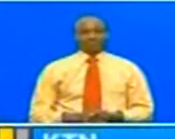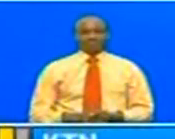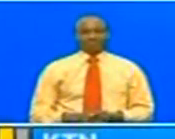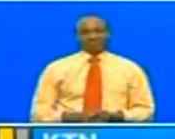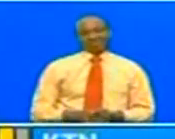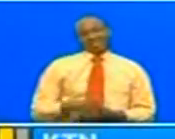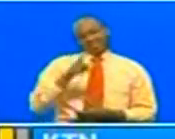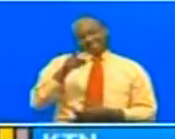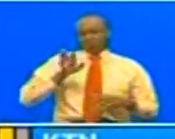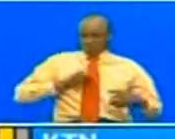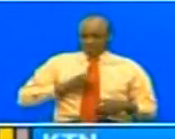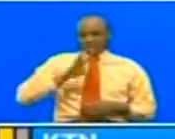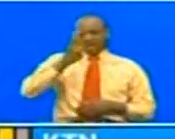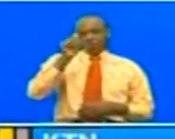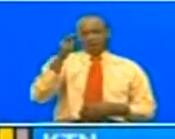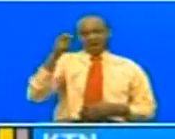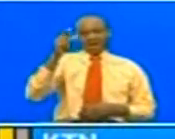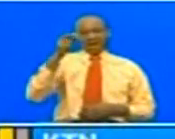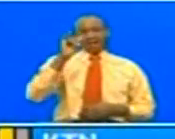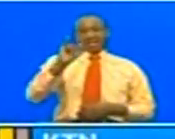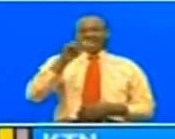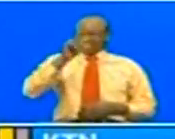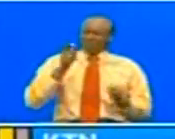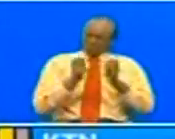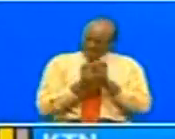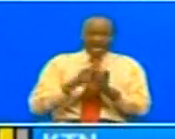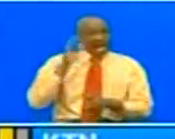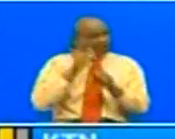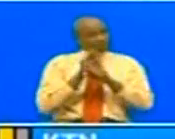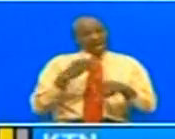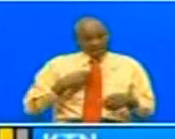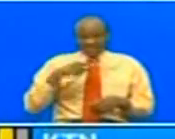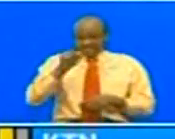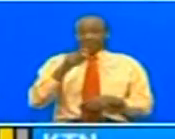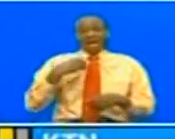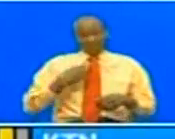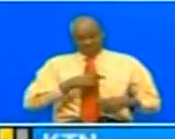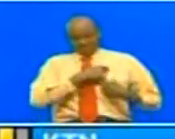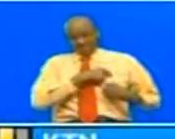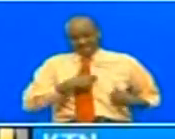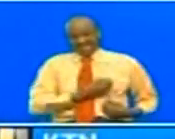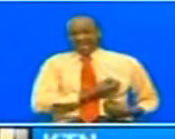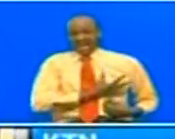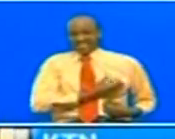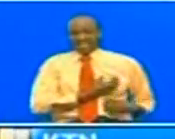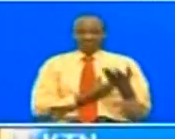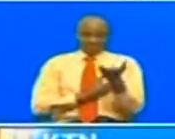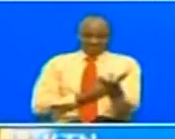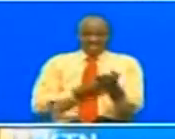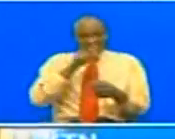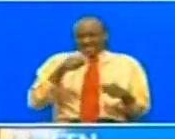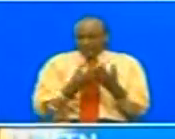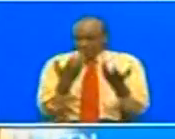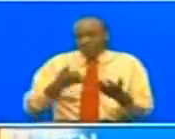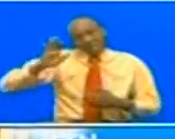Phyllis Wangari is a woman in immense pain. 4 years ago, she was diagnosed with breast cancer, but the diagnosis was